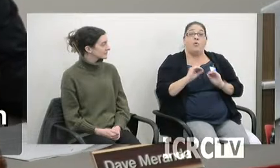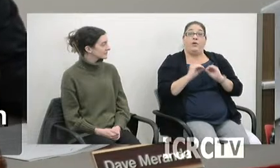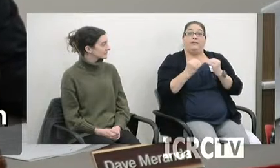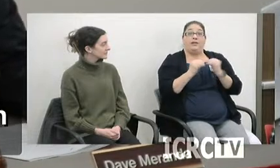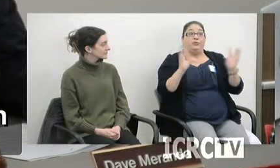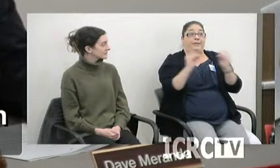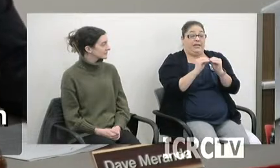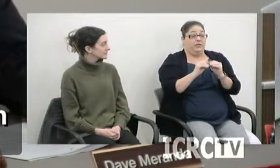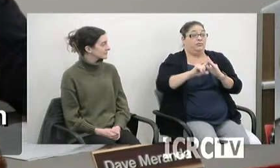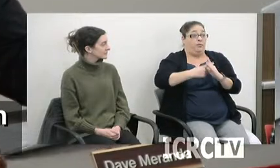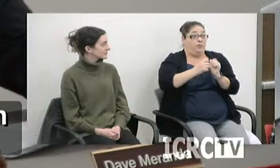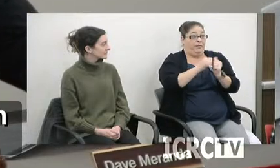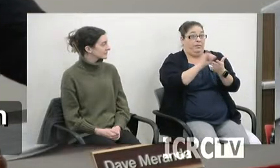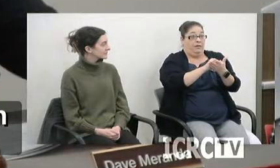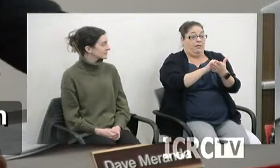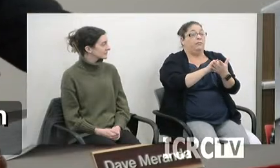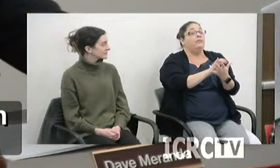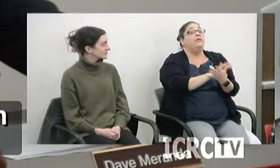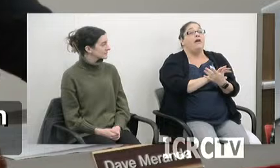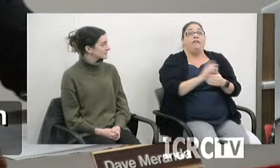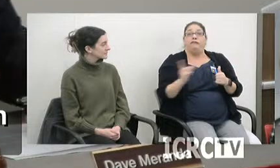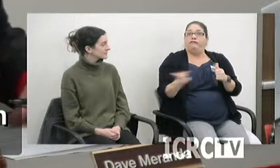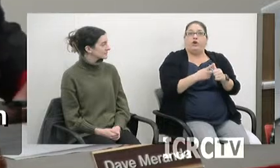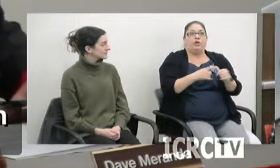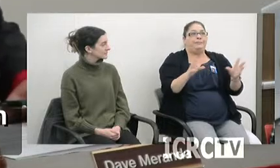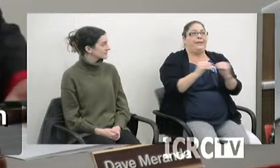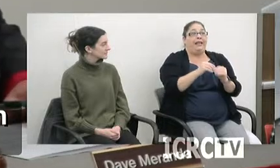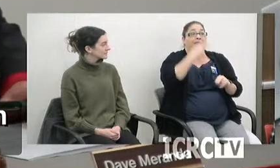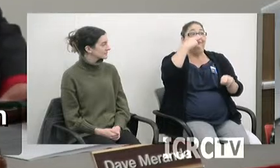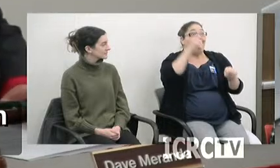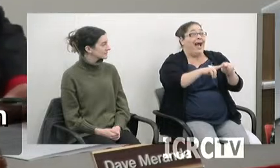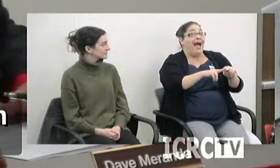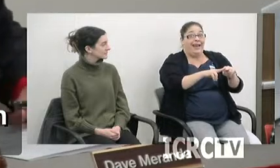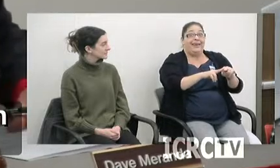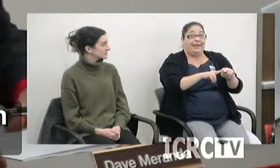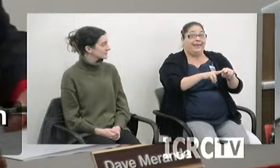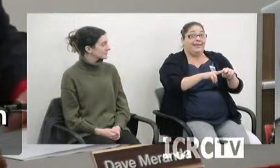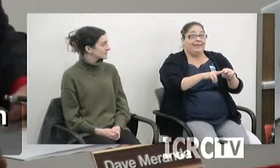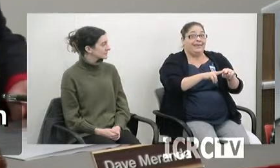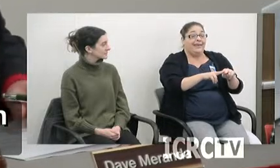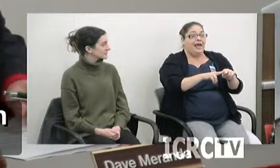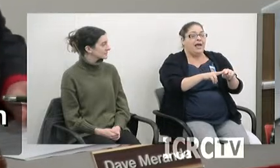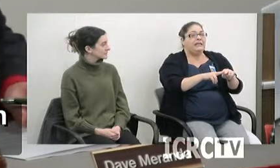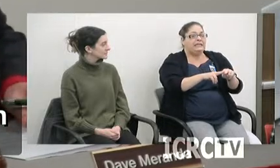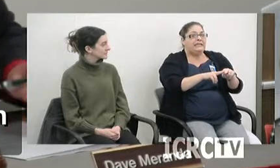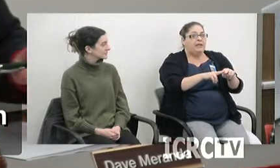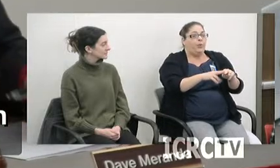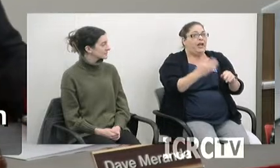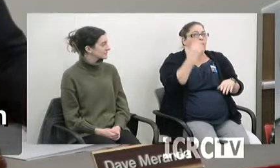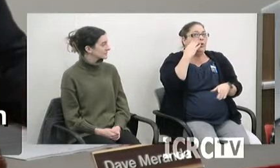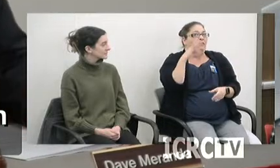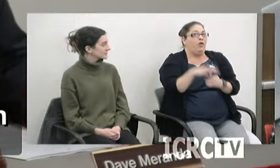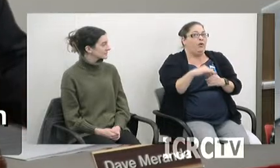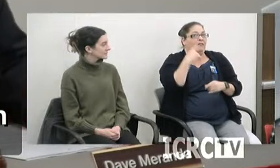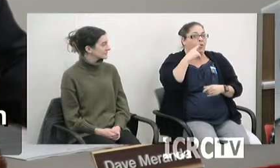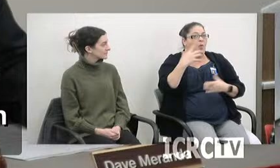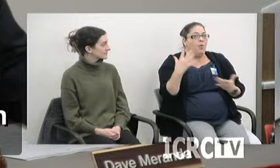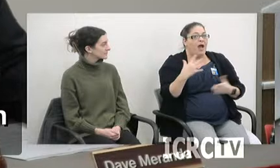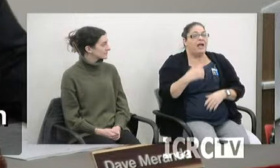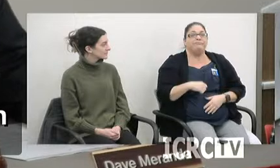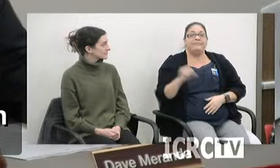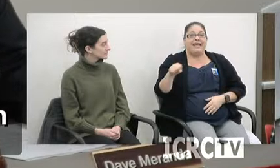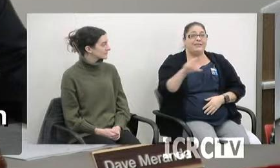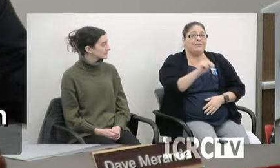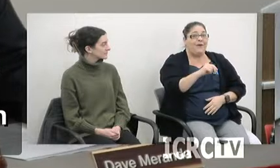and the first meeting was really fun, voting, we knew what we were voting on. We were voting yes or no